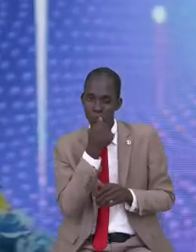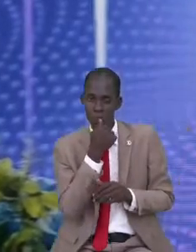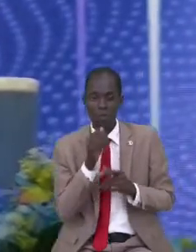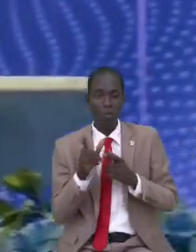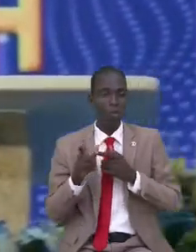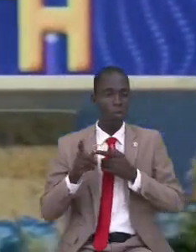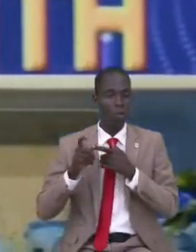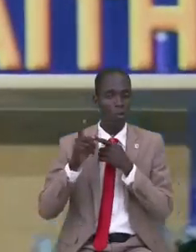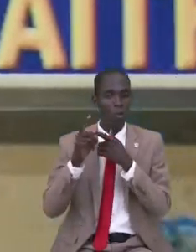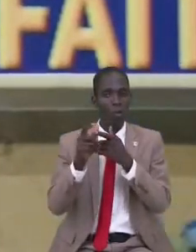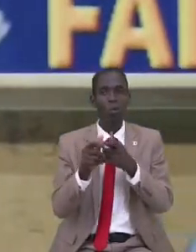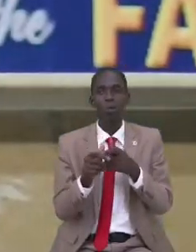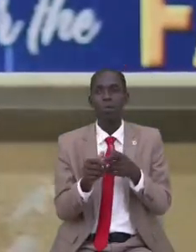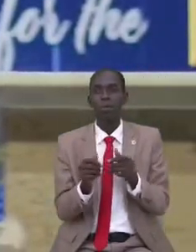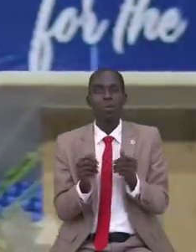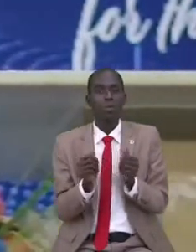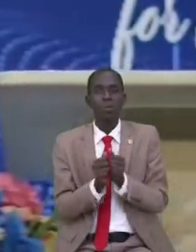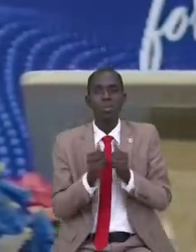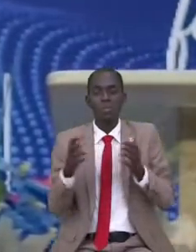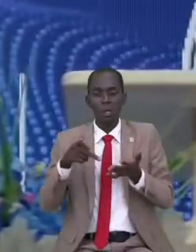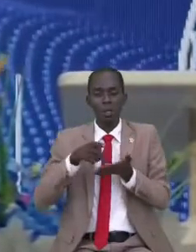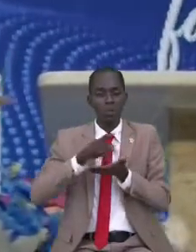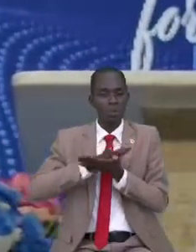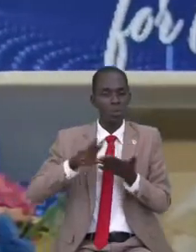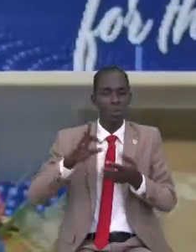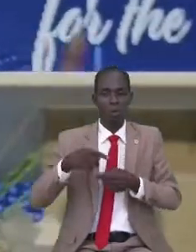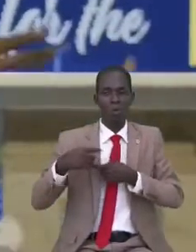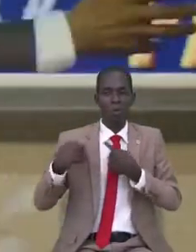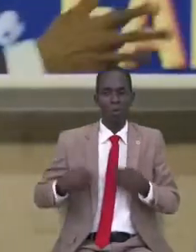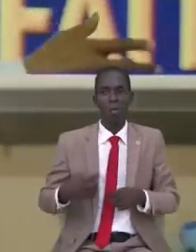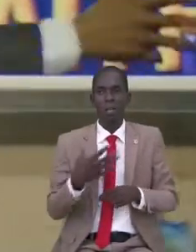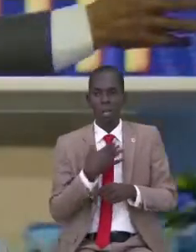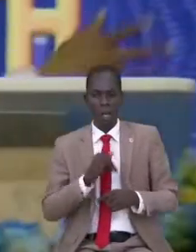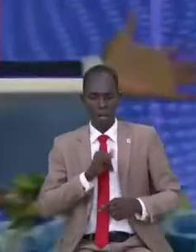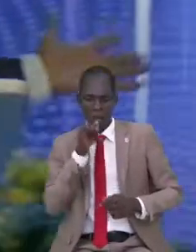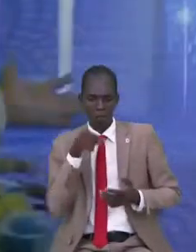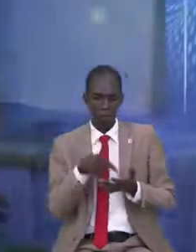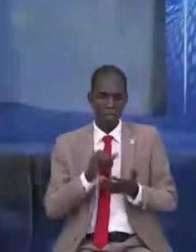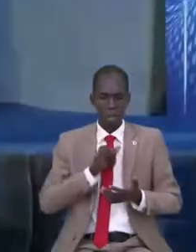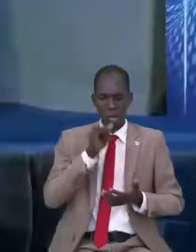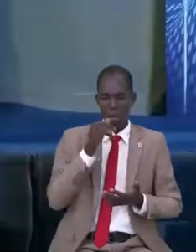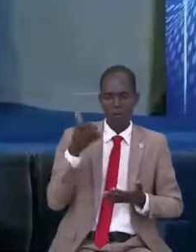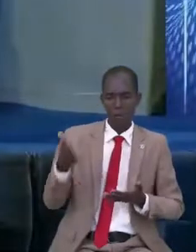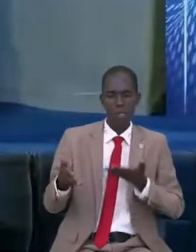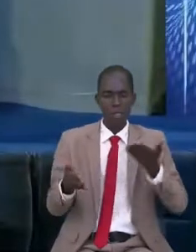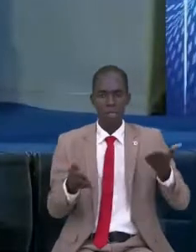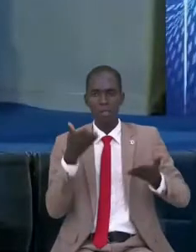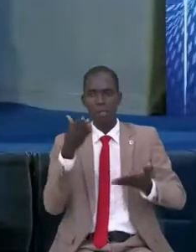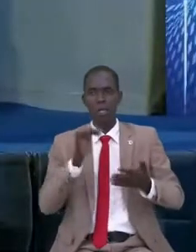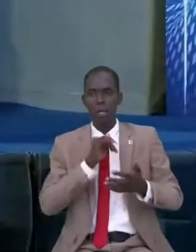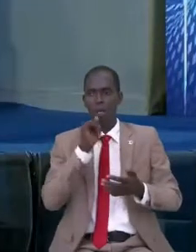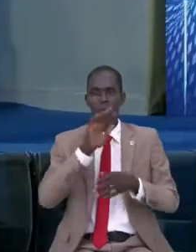run ahead, there's no purity of heart. And I'm this, you are here, you are there.